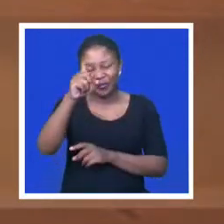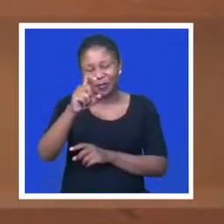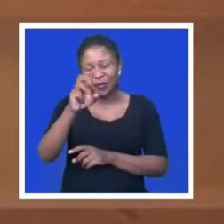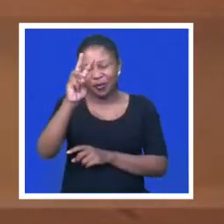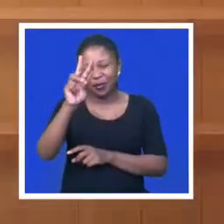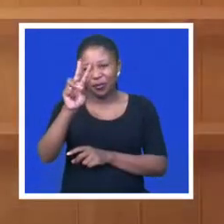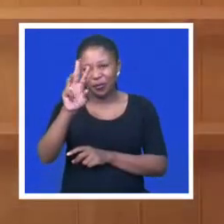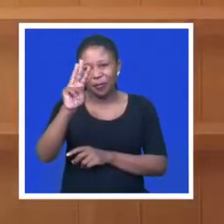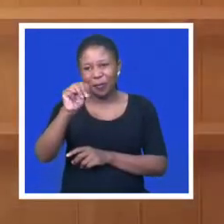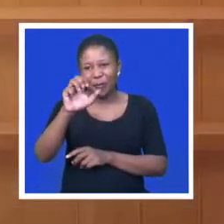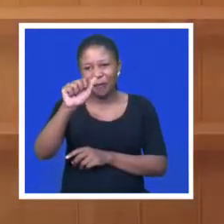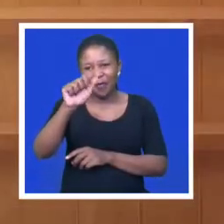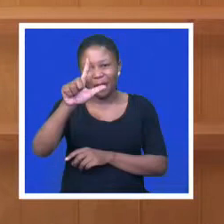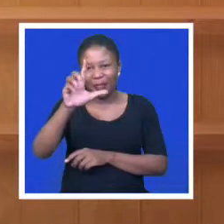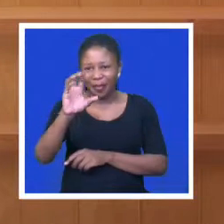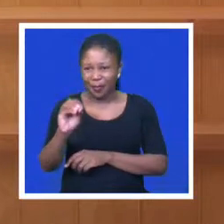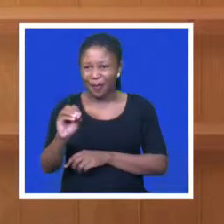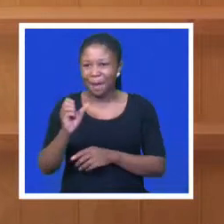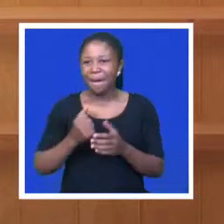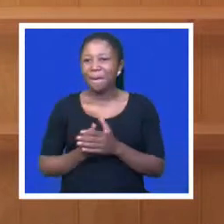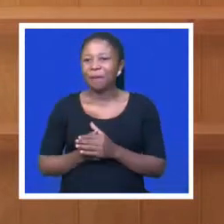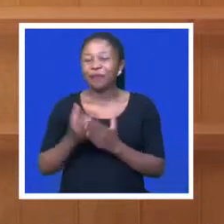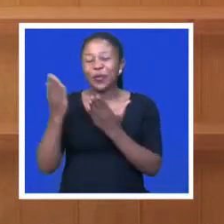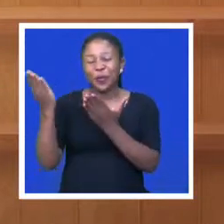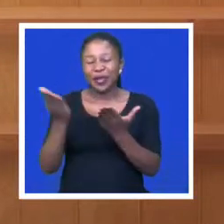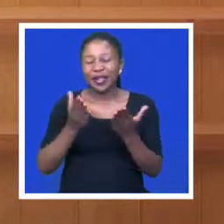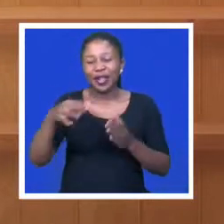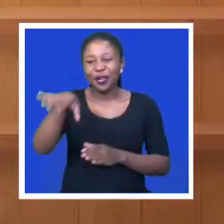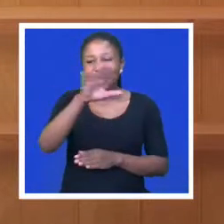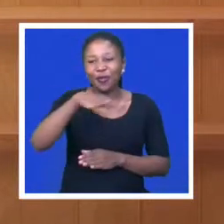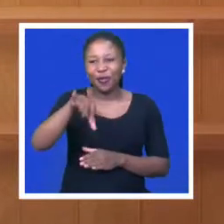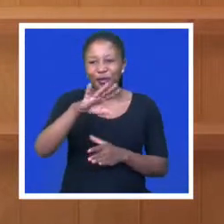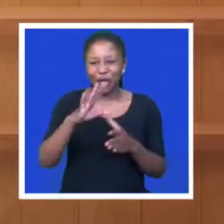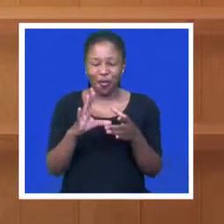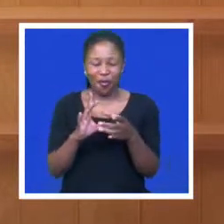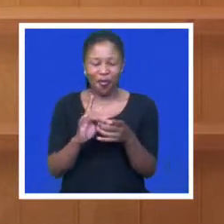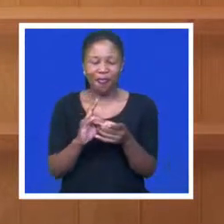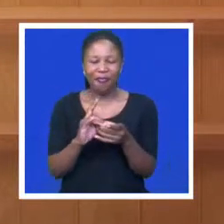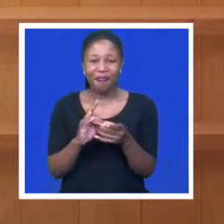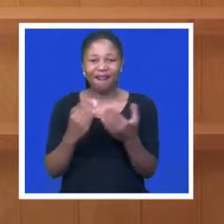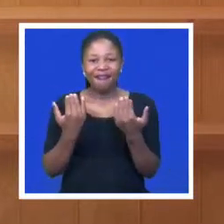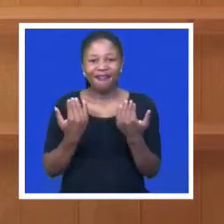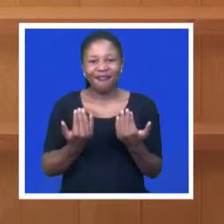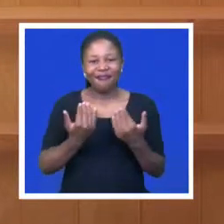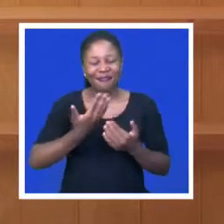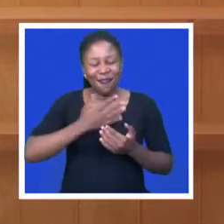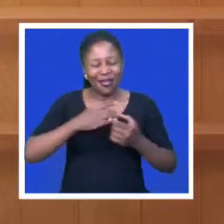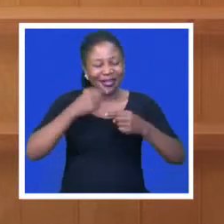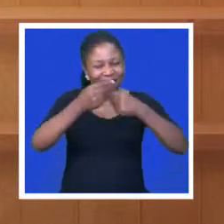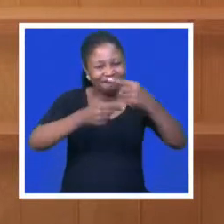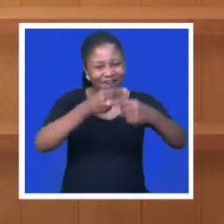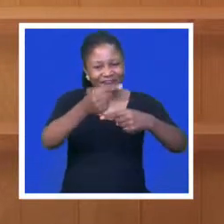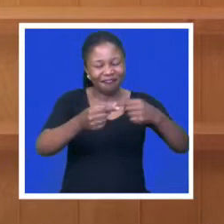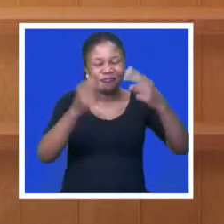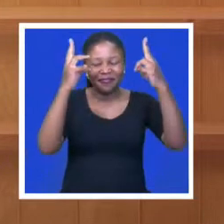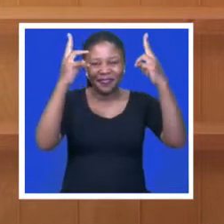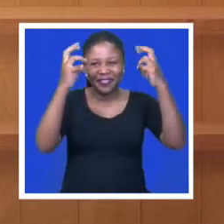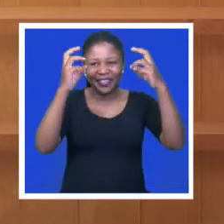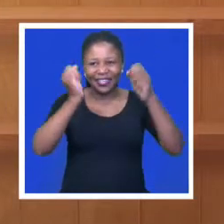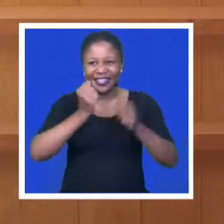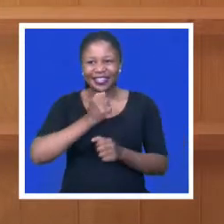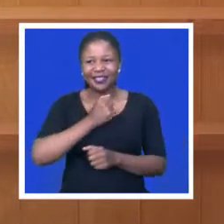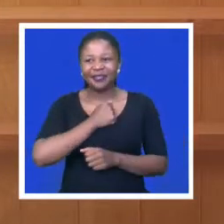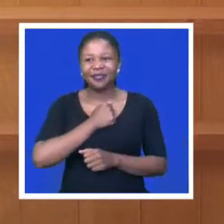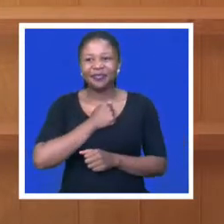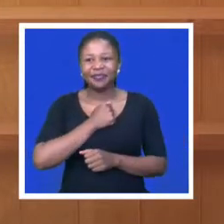continue with your lesson, sir. Welcome back, dear Elena. Let us continue with our lesson. As I've said that today we are